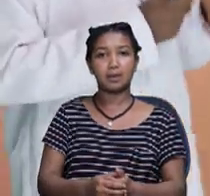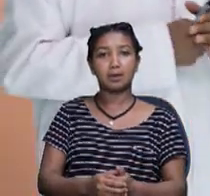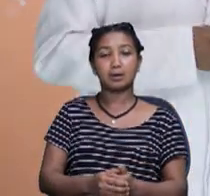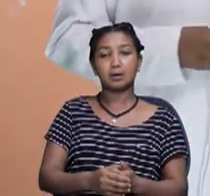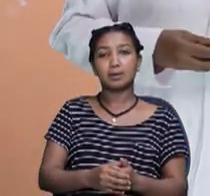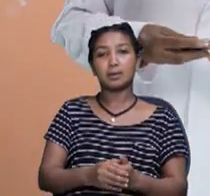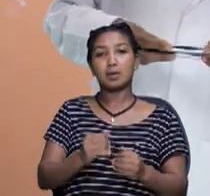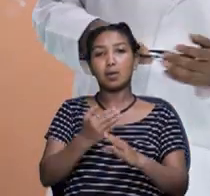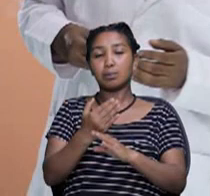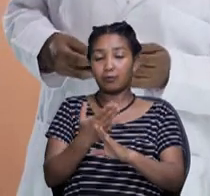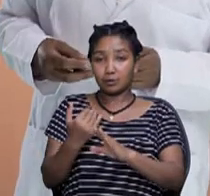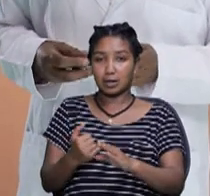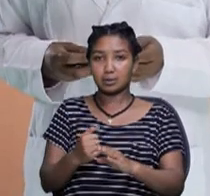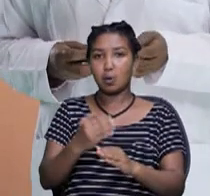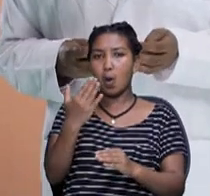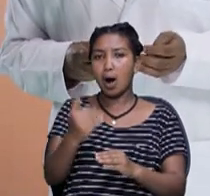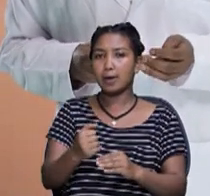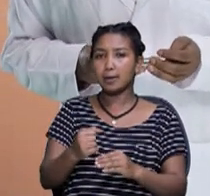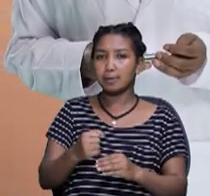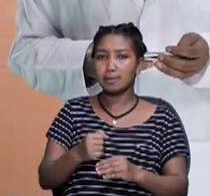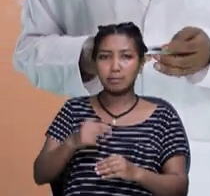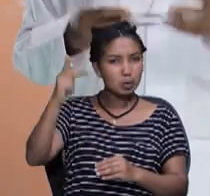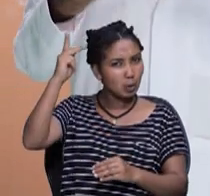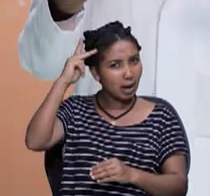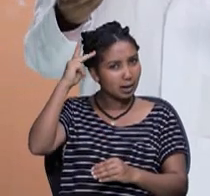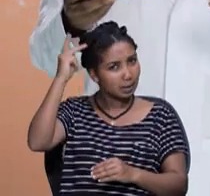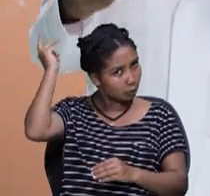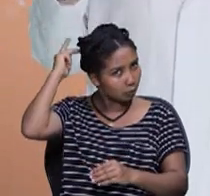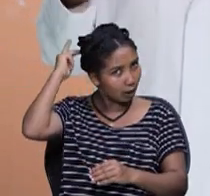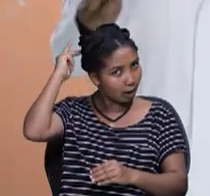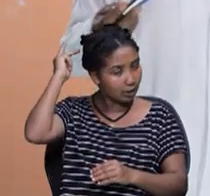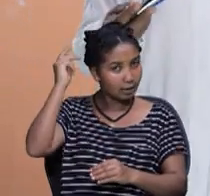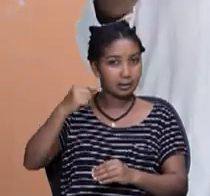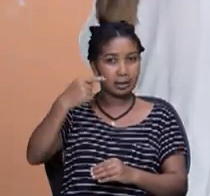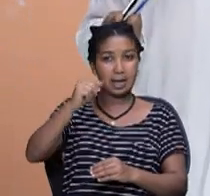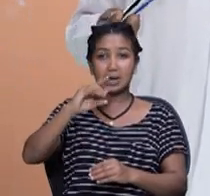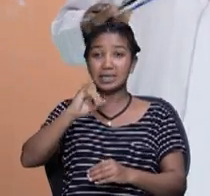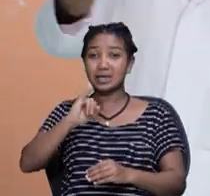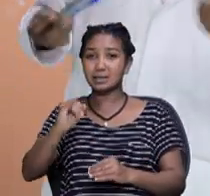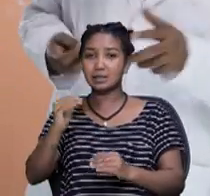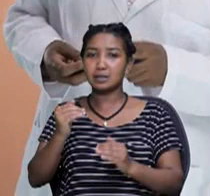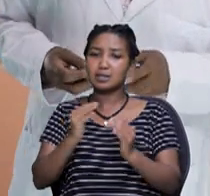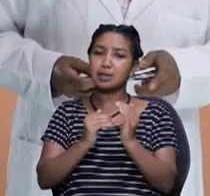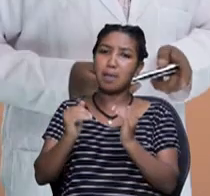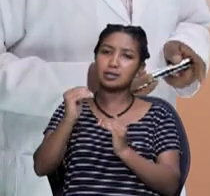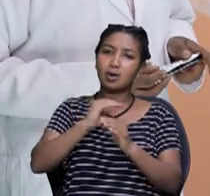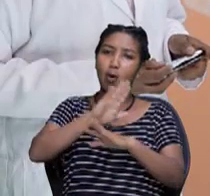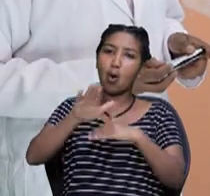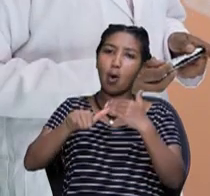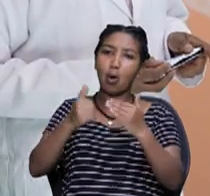why we call it pituitary gland is a master gland? Why pituitary gland is a master